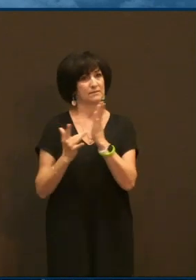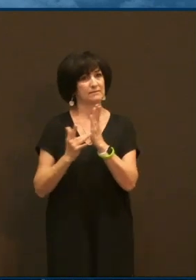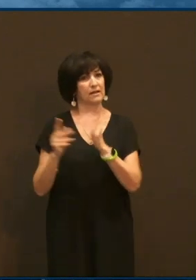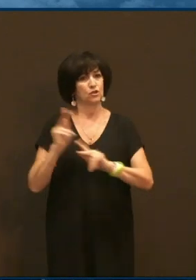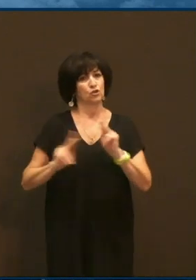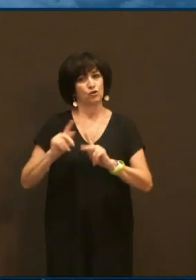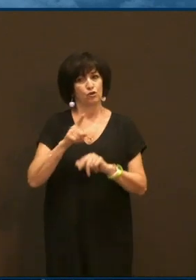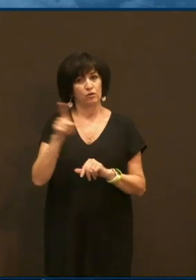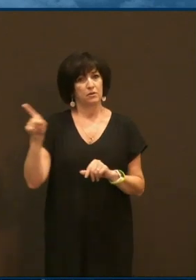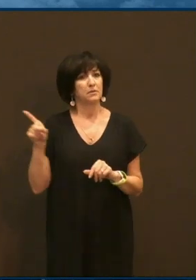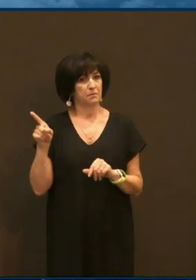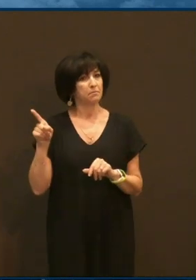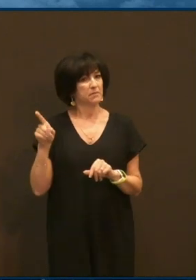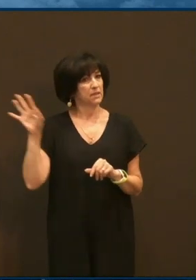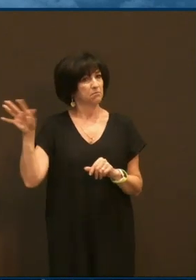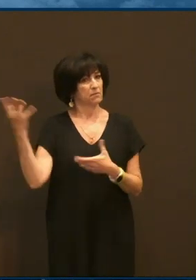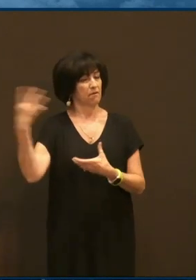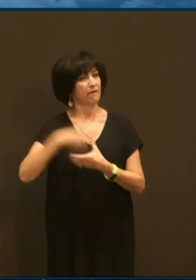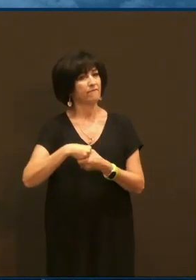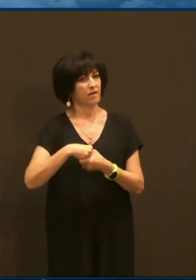that had a hand in that project.